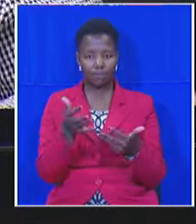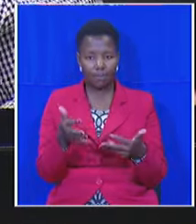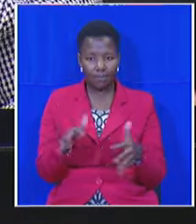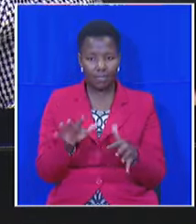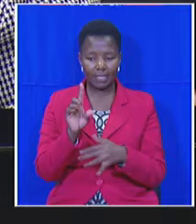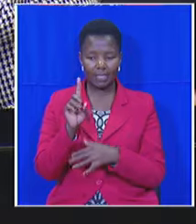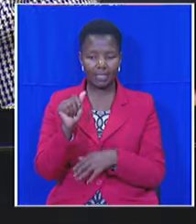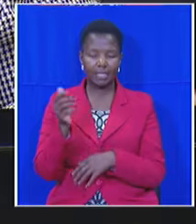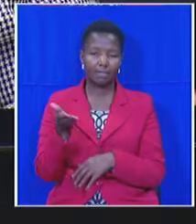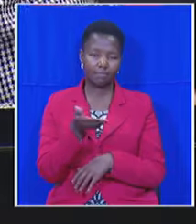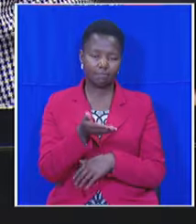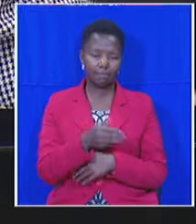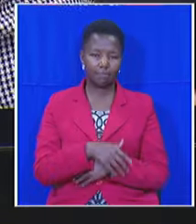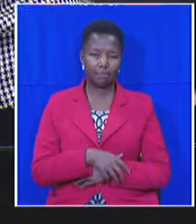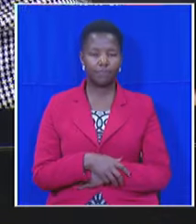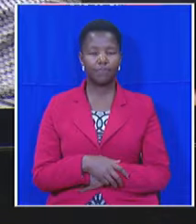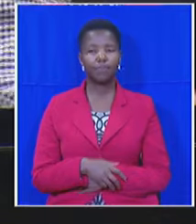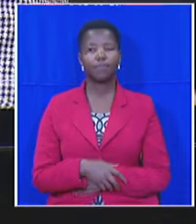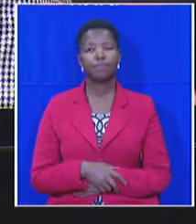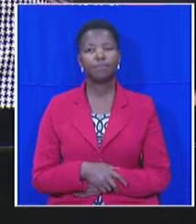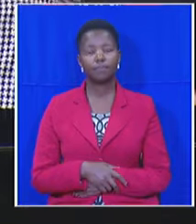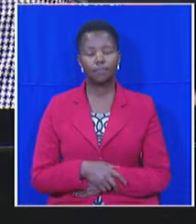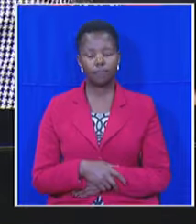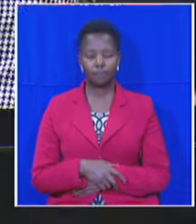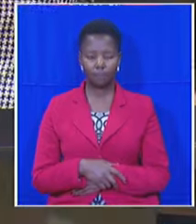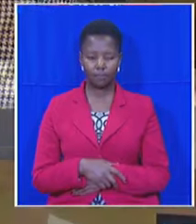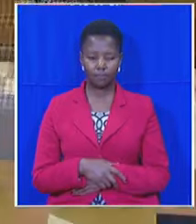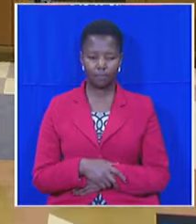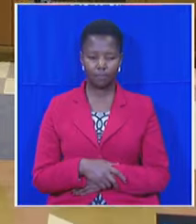I will call upon the DA to go to the podium.